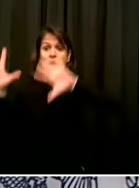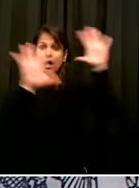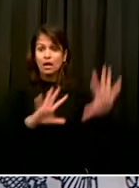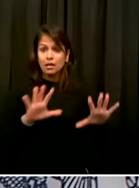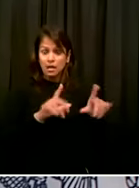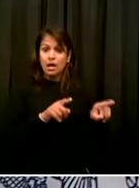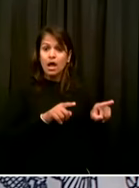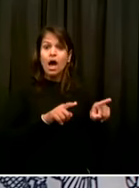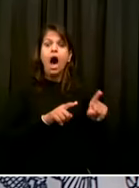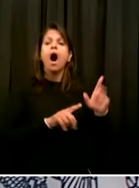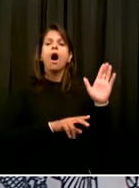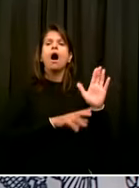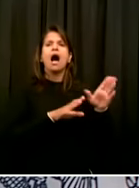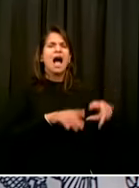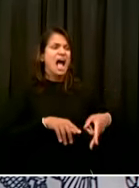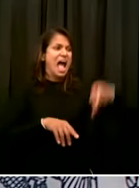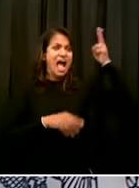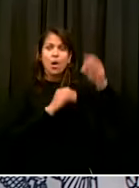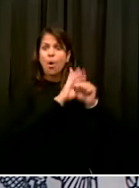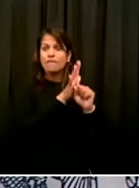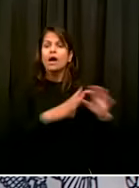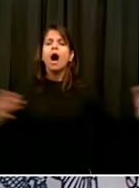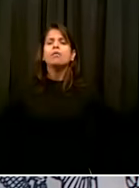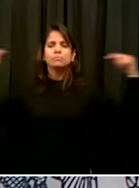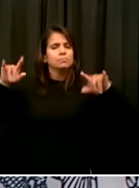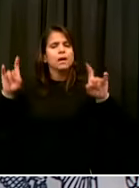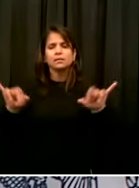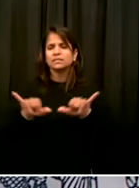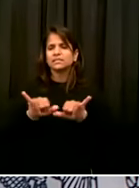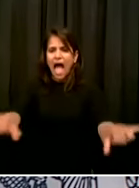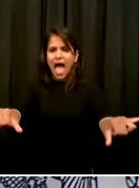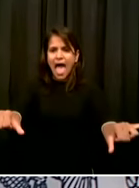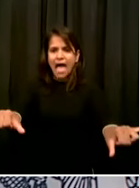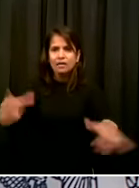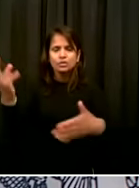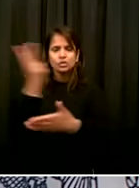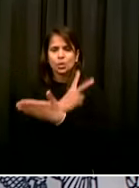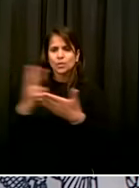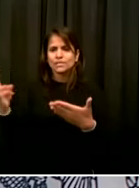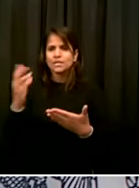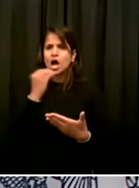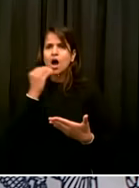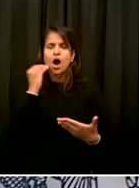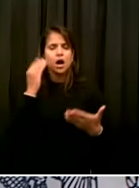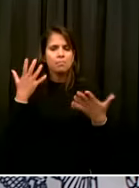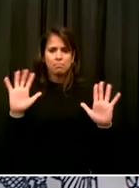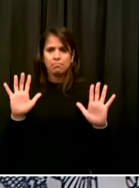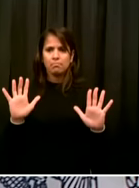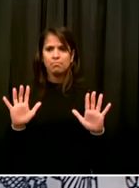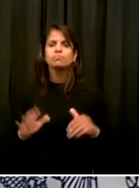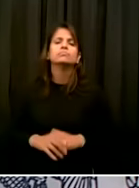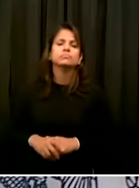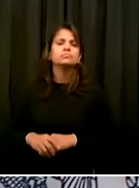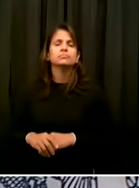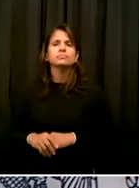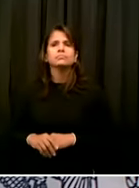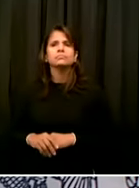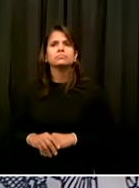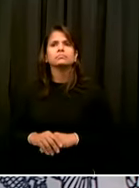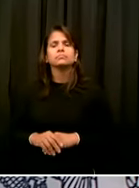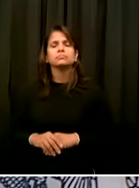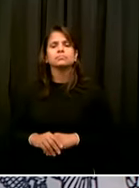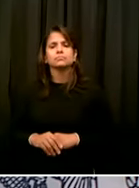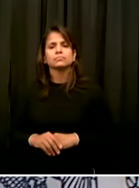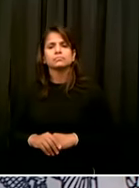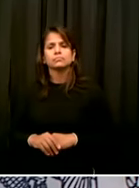outdoor spaces. I've not seen presentations specifically directed at this, and if I need to be redirected, please let me